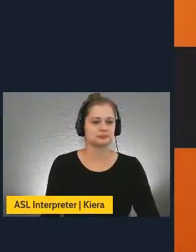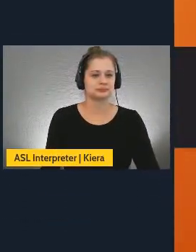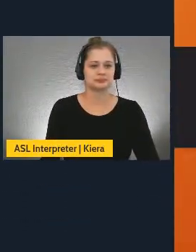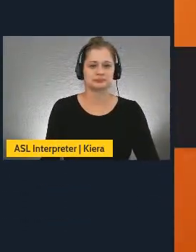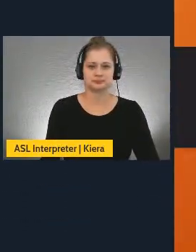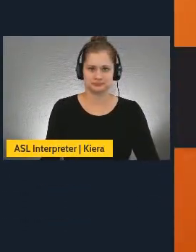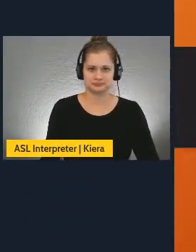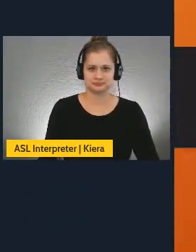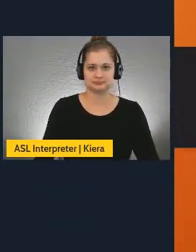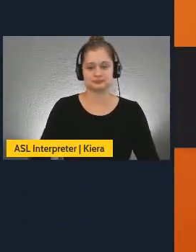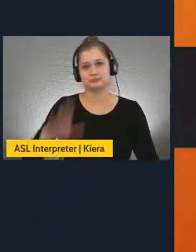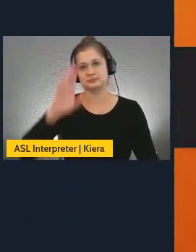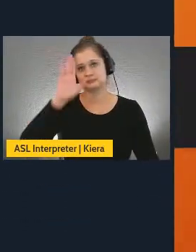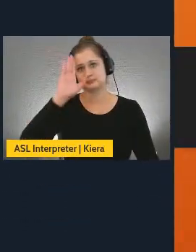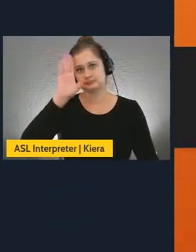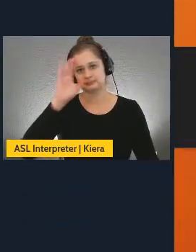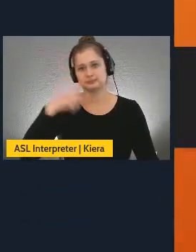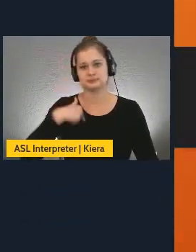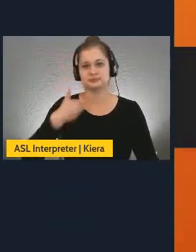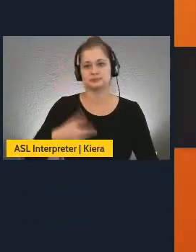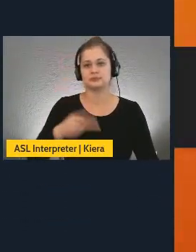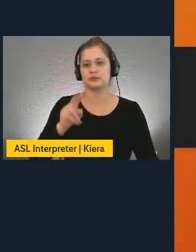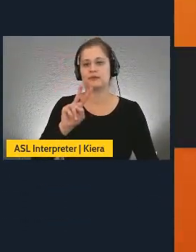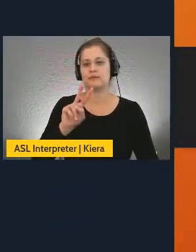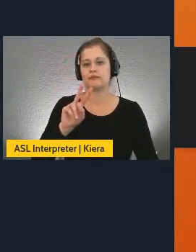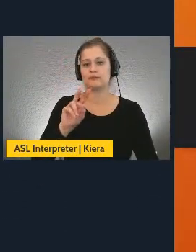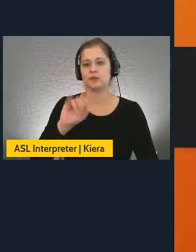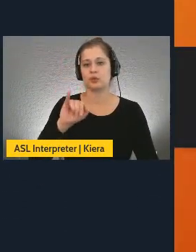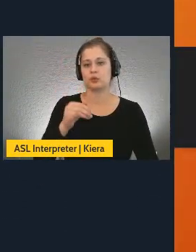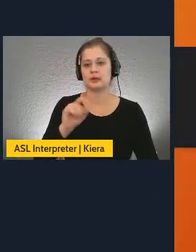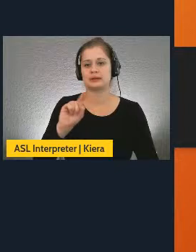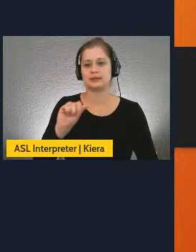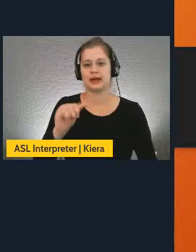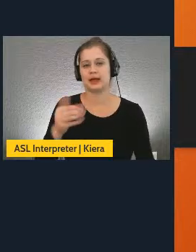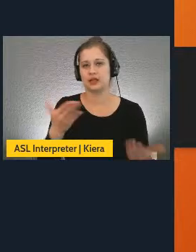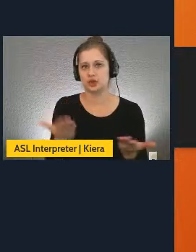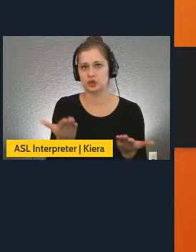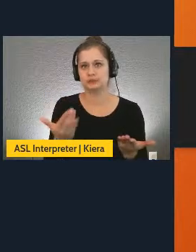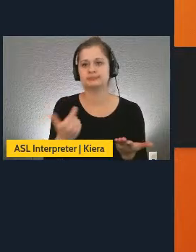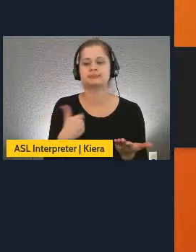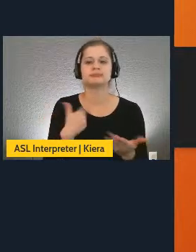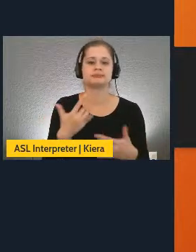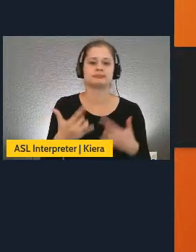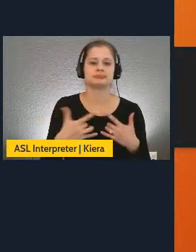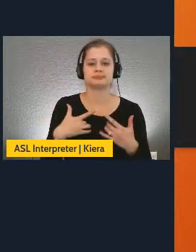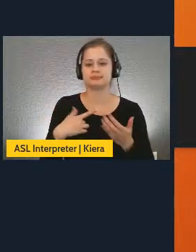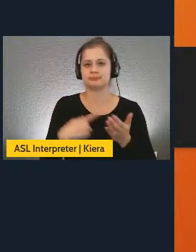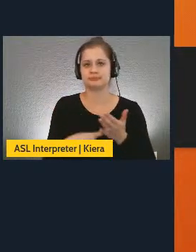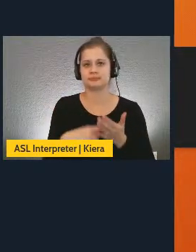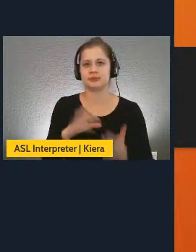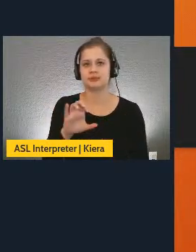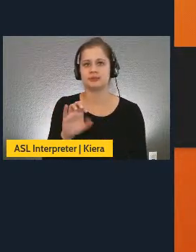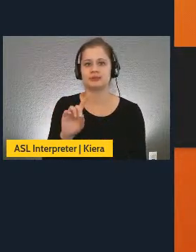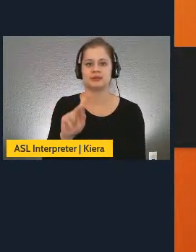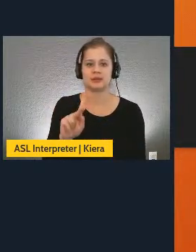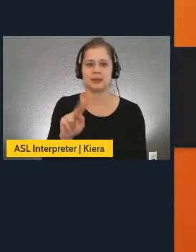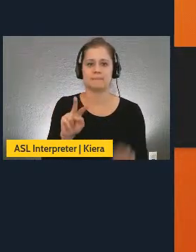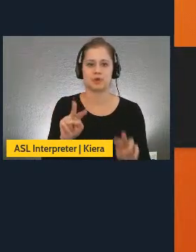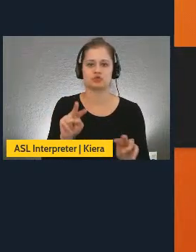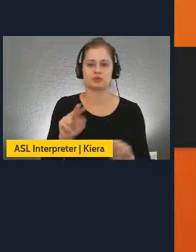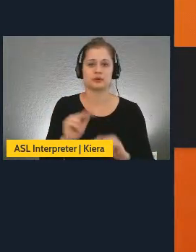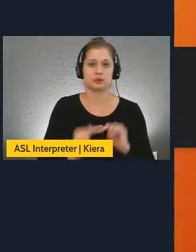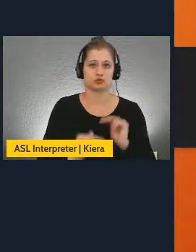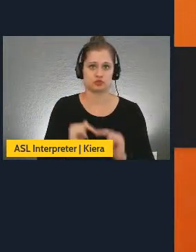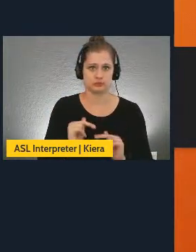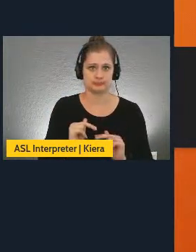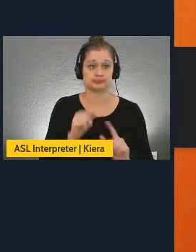Hey folks, this is Vojtěch here. It's my pleasure today to talk about CDK monitoring constructs. So it's a